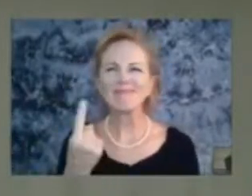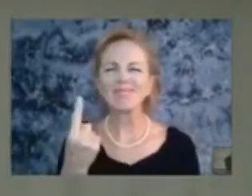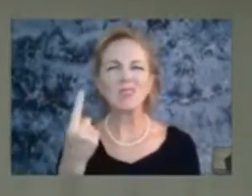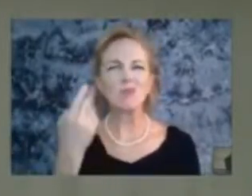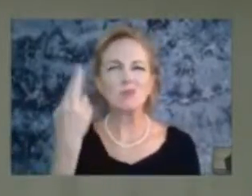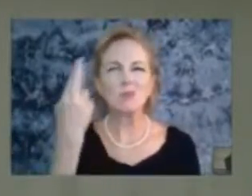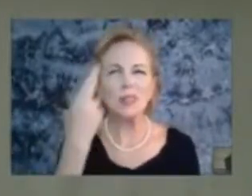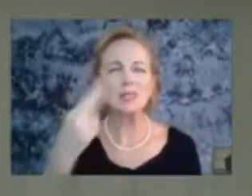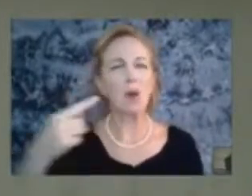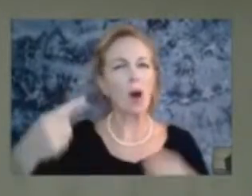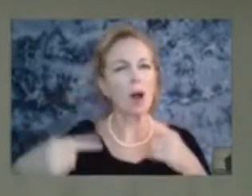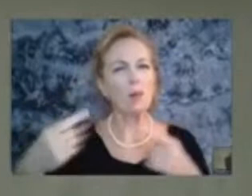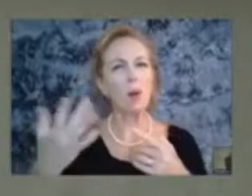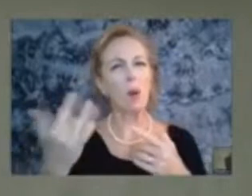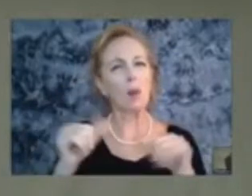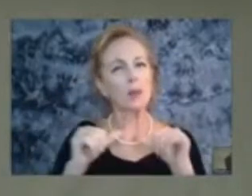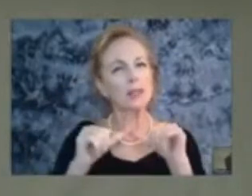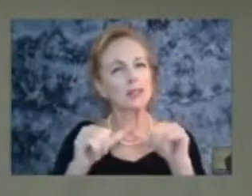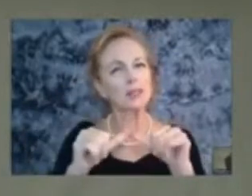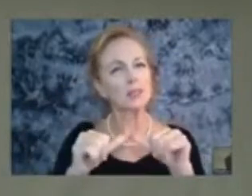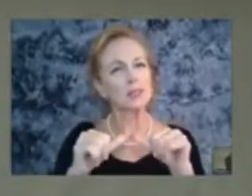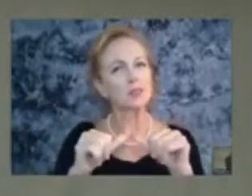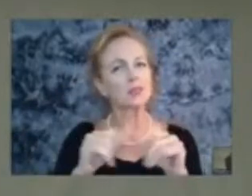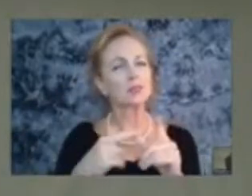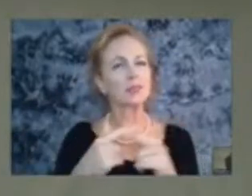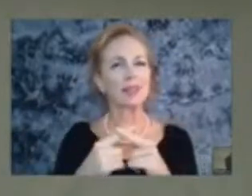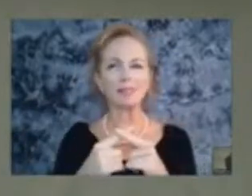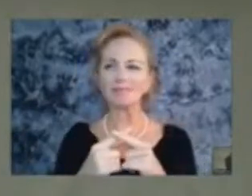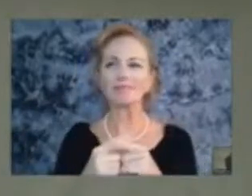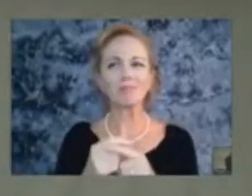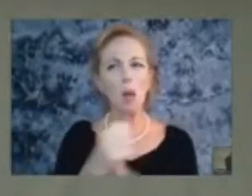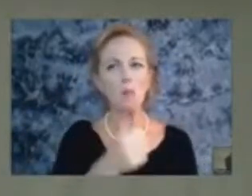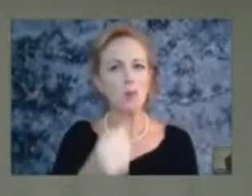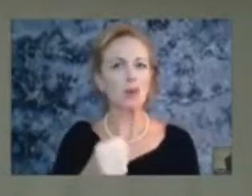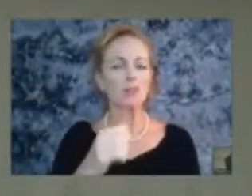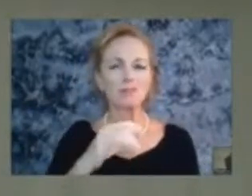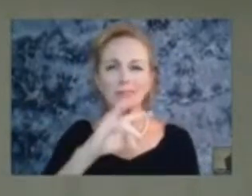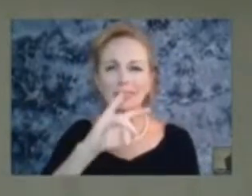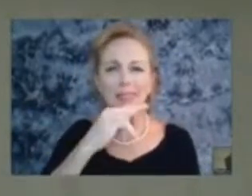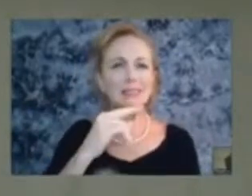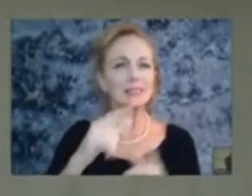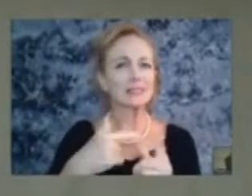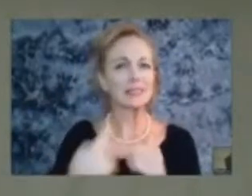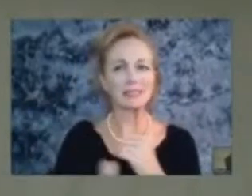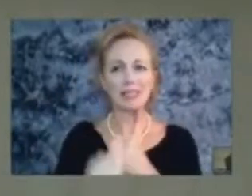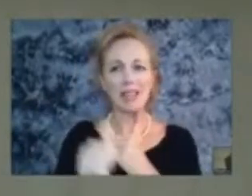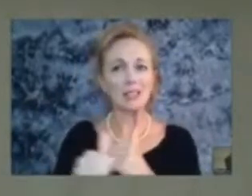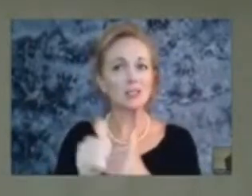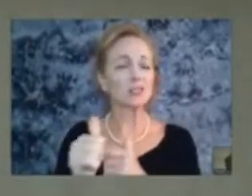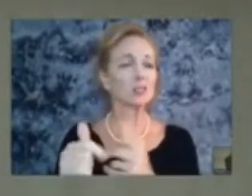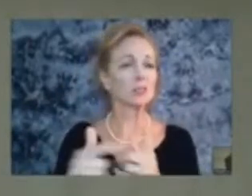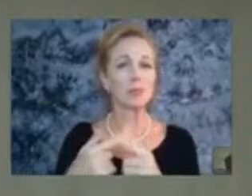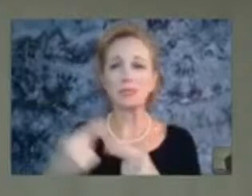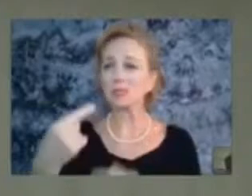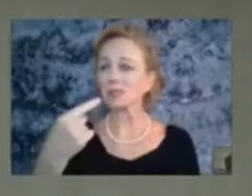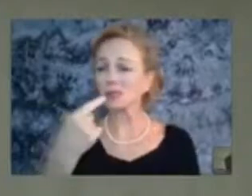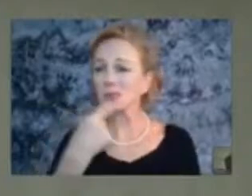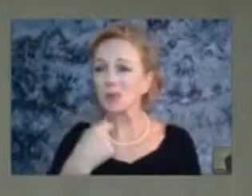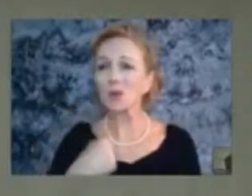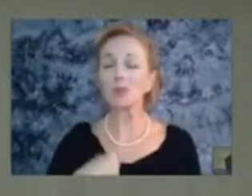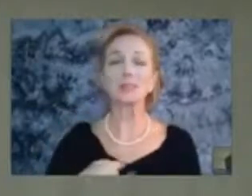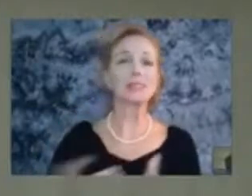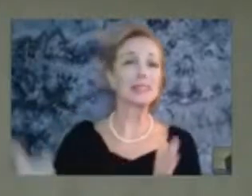would continue to subject our kids to the dangers that we've been told time and time and time again